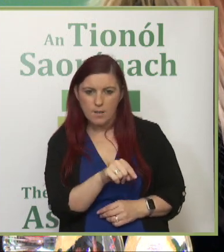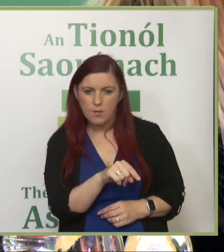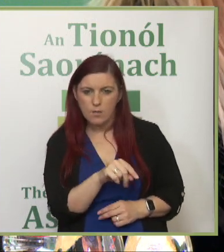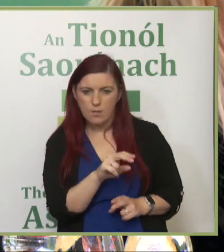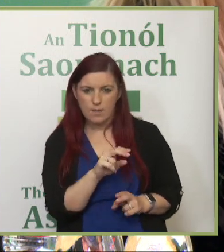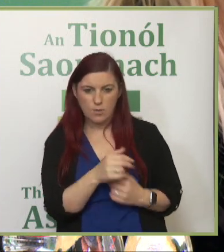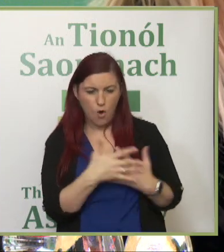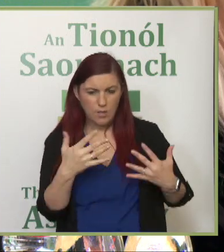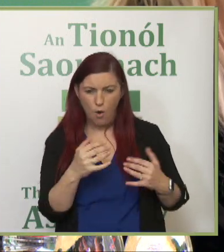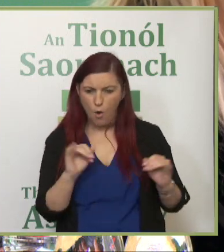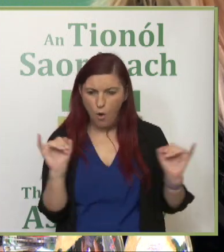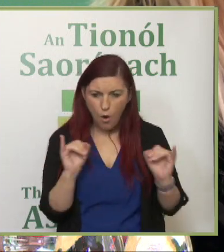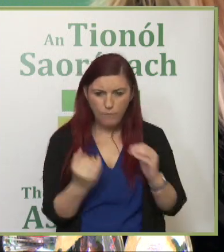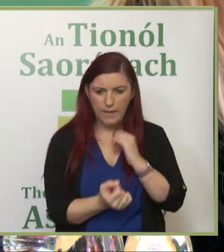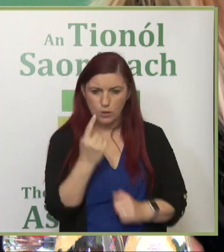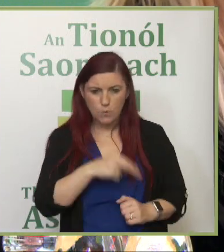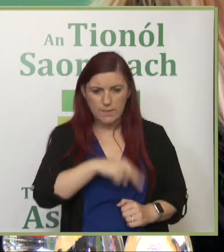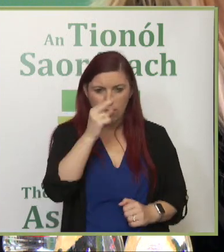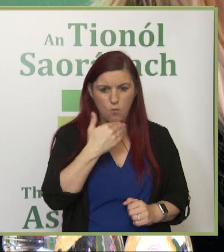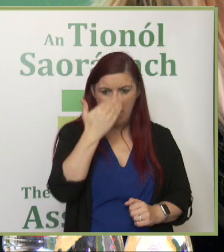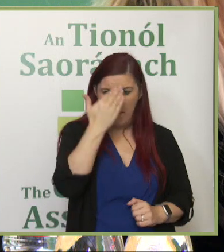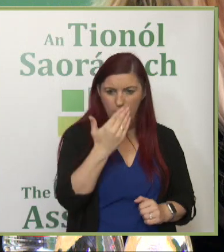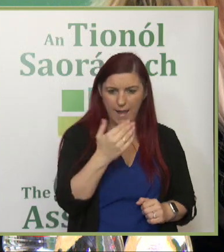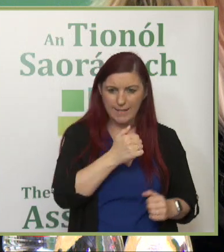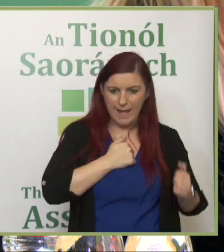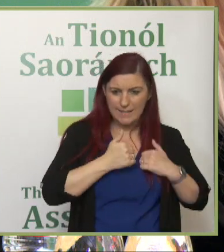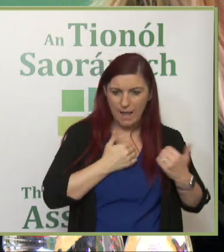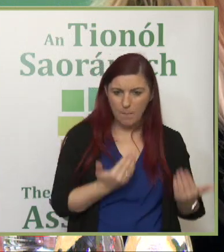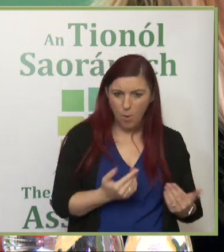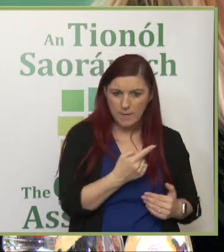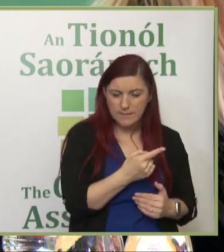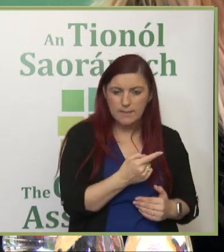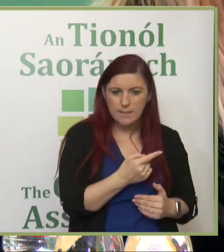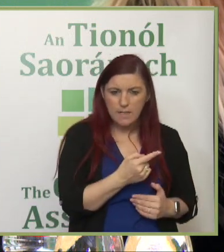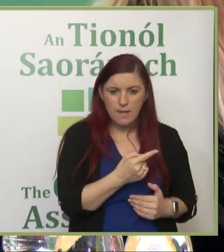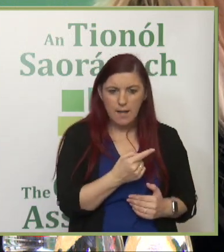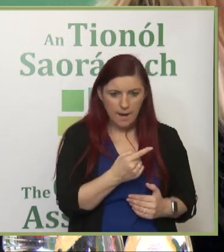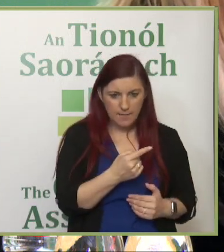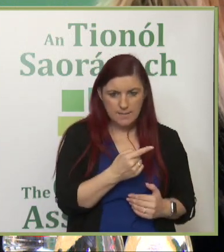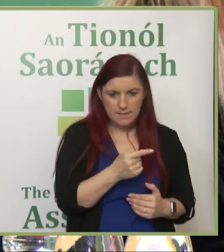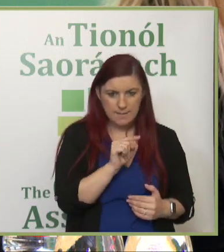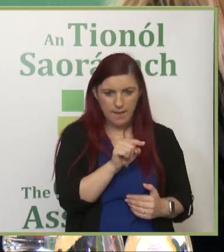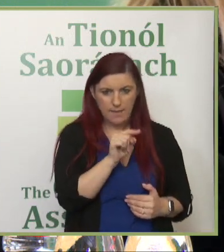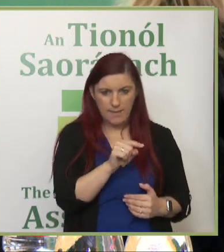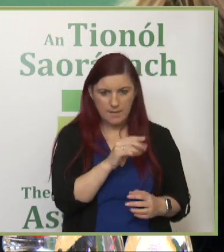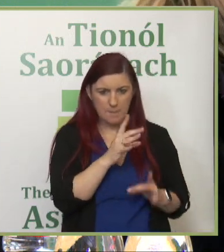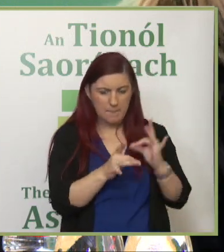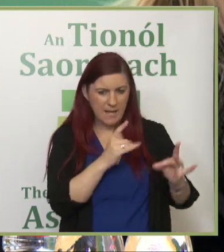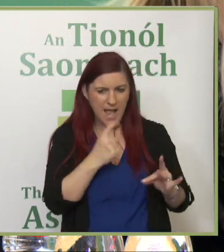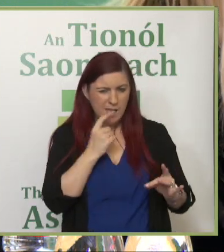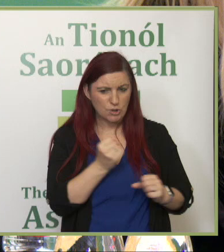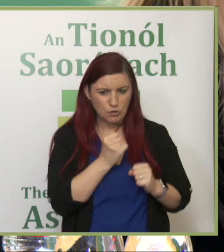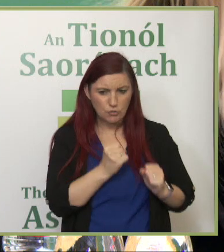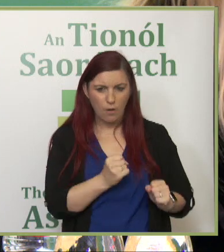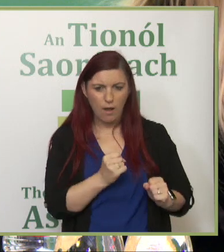terrible problems in North America and Canada. And there that can be produced in labs there, it's highly potent, and very